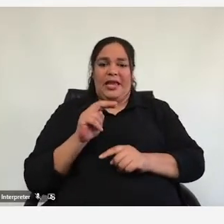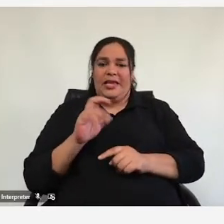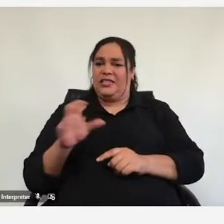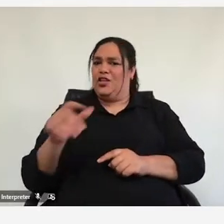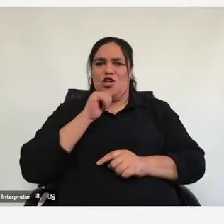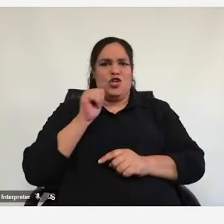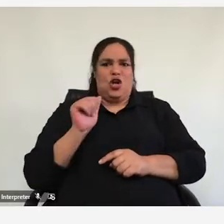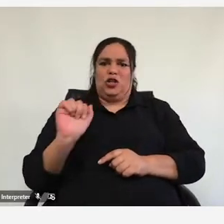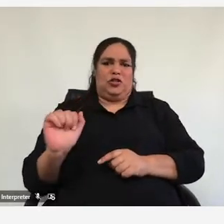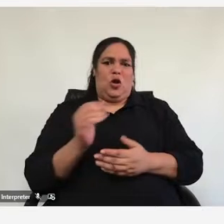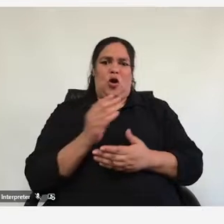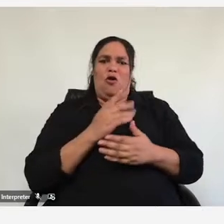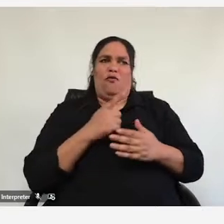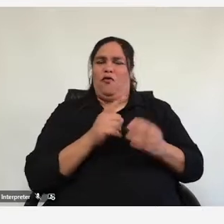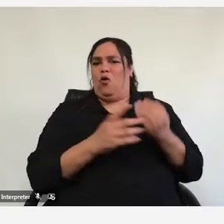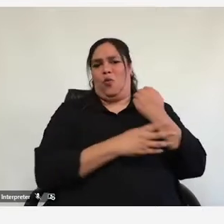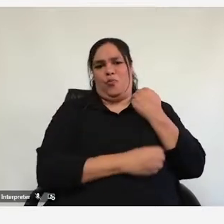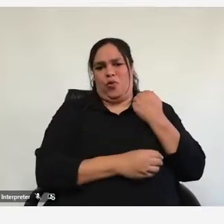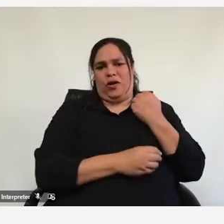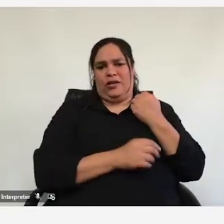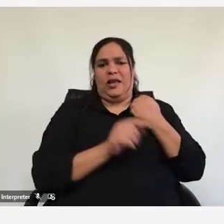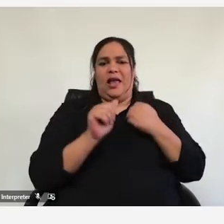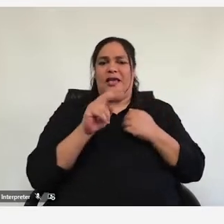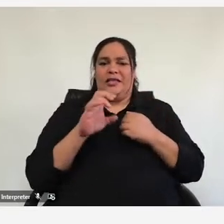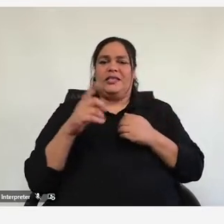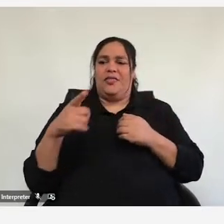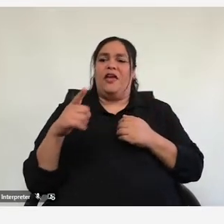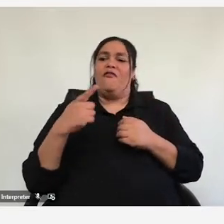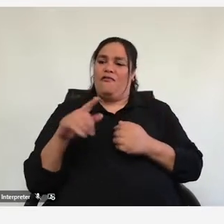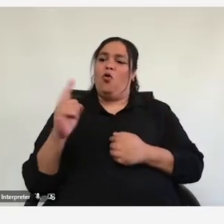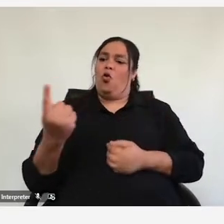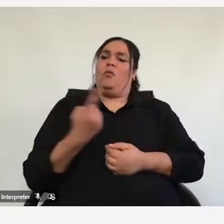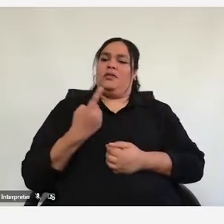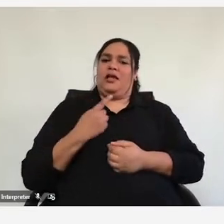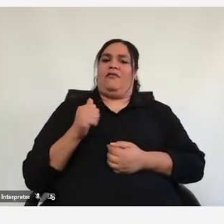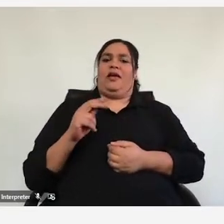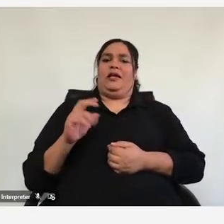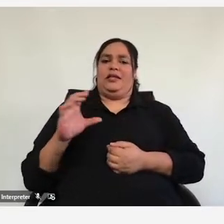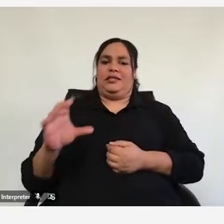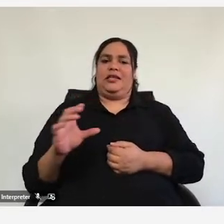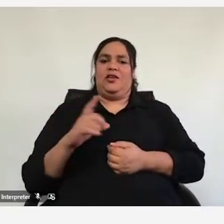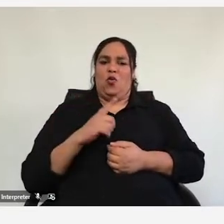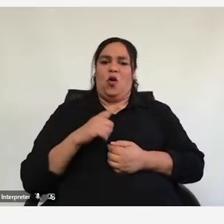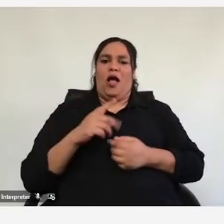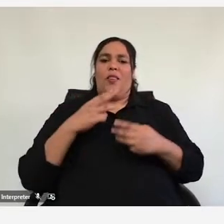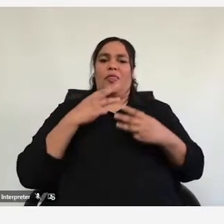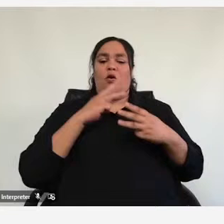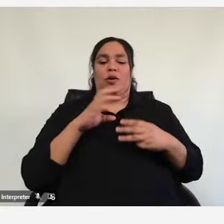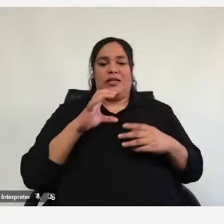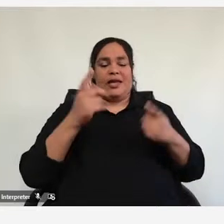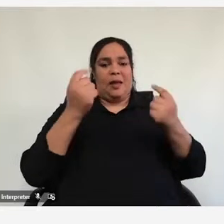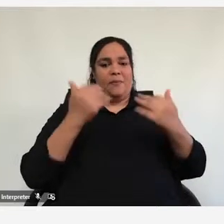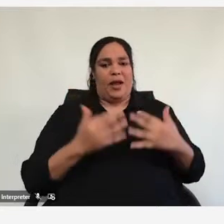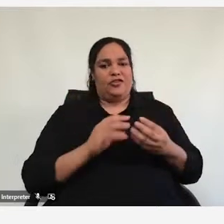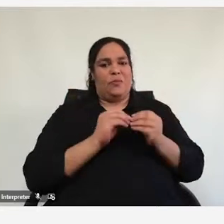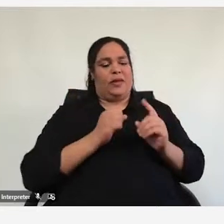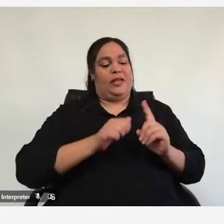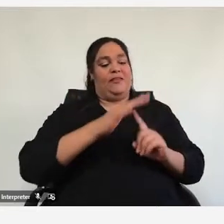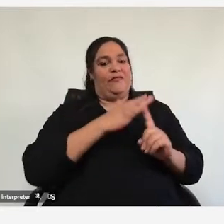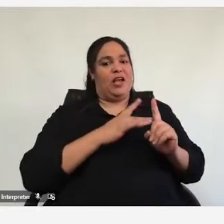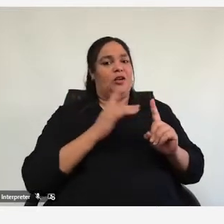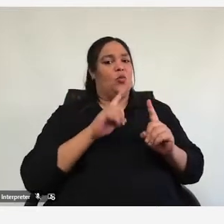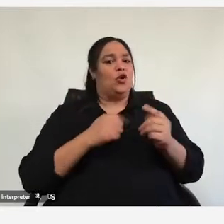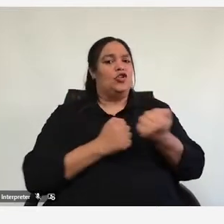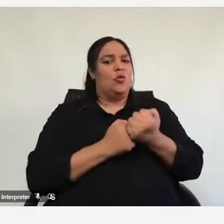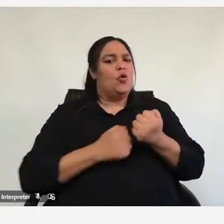party for the poor. Order. The ANC is the party for the ANC. By contrast, the Western Cape budget creates an environment that supports